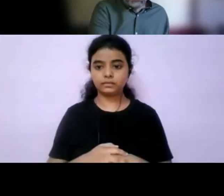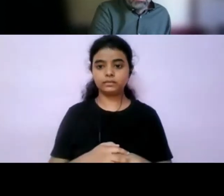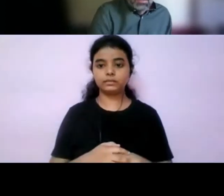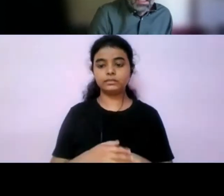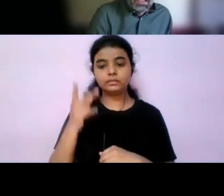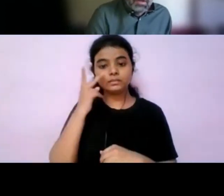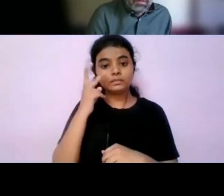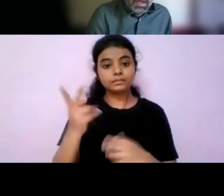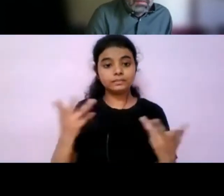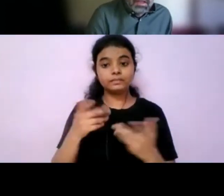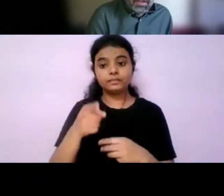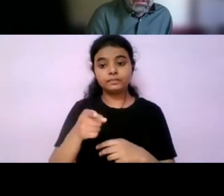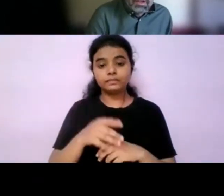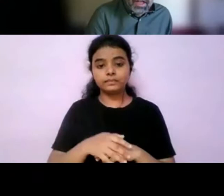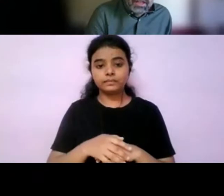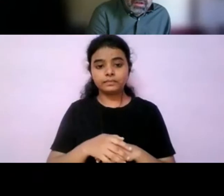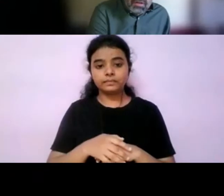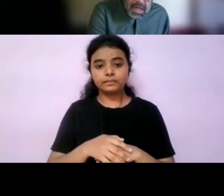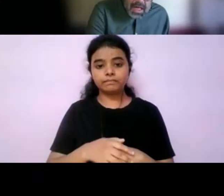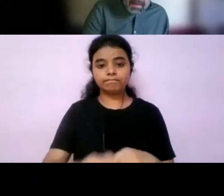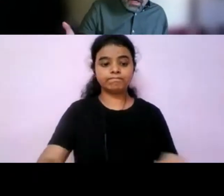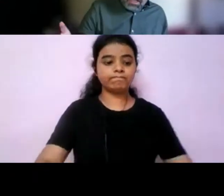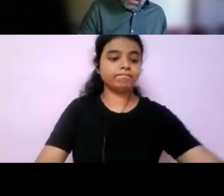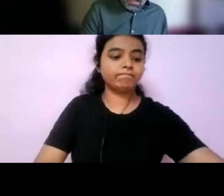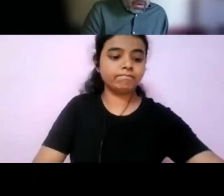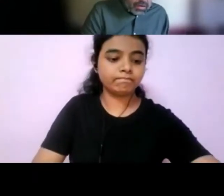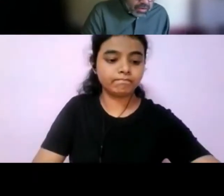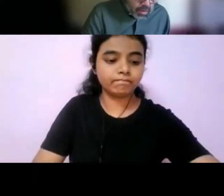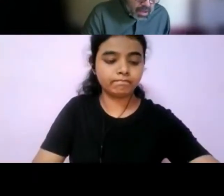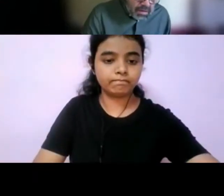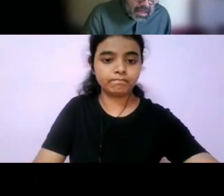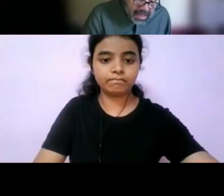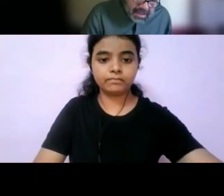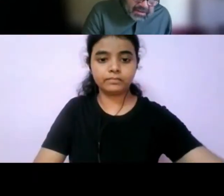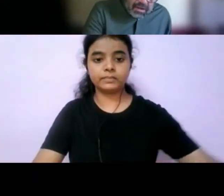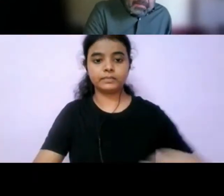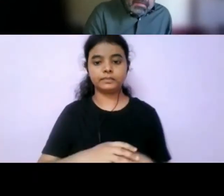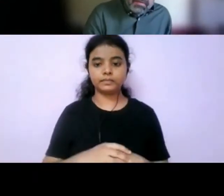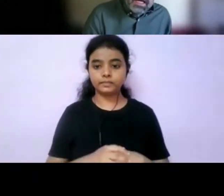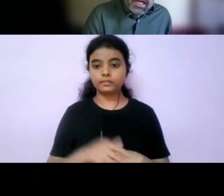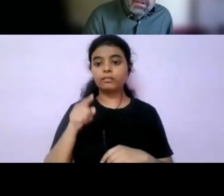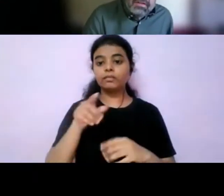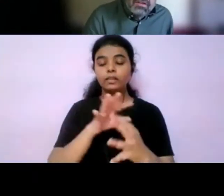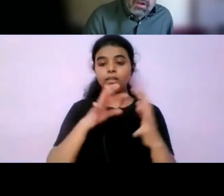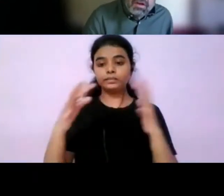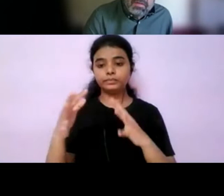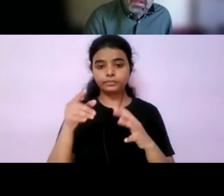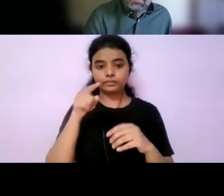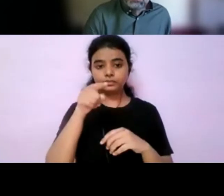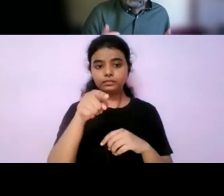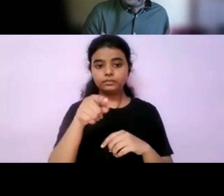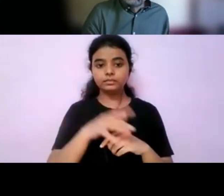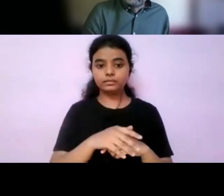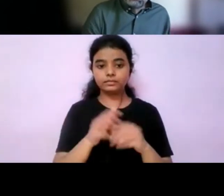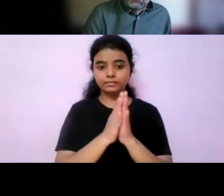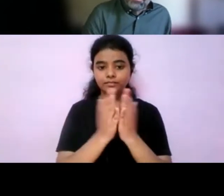Finkelstein and the work he did with Rehabilitation International across the world, the publication of this document